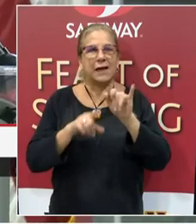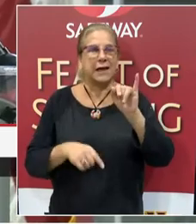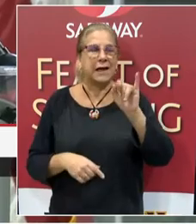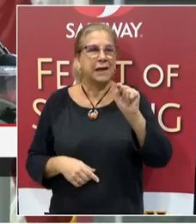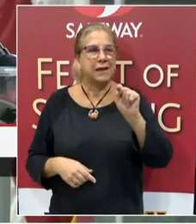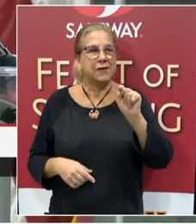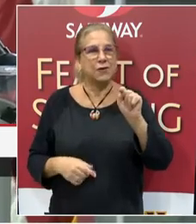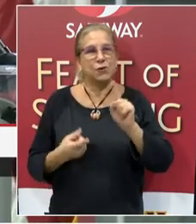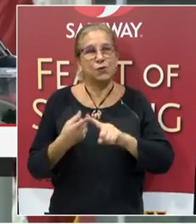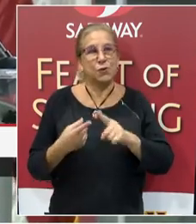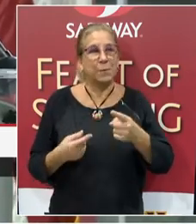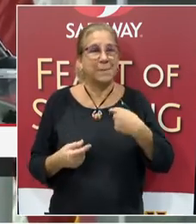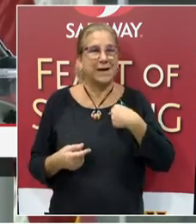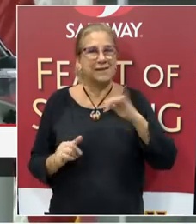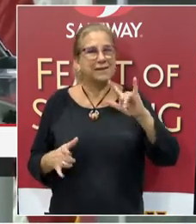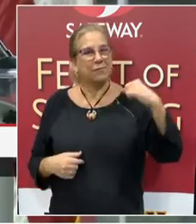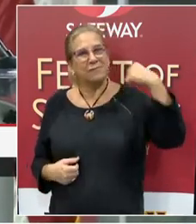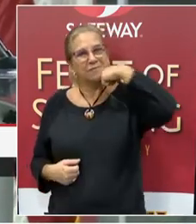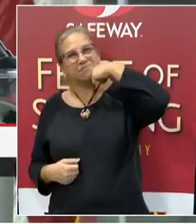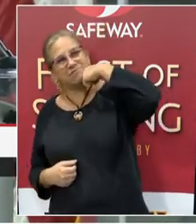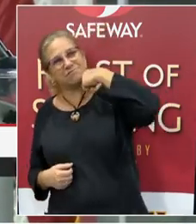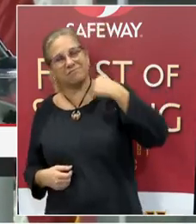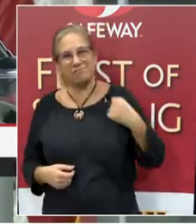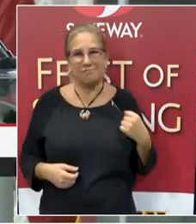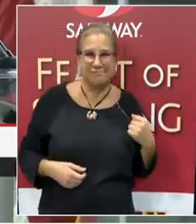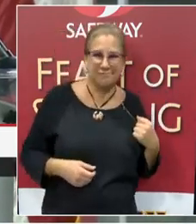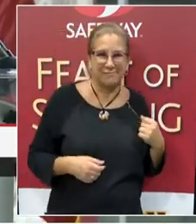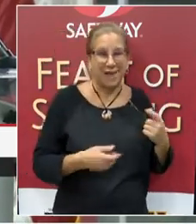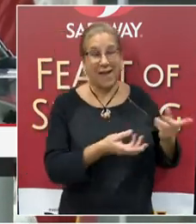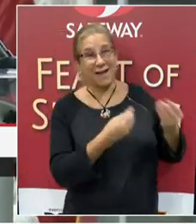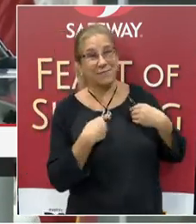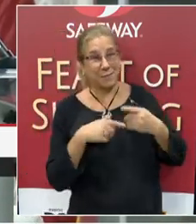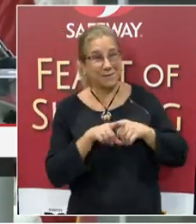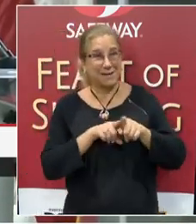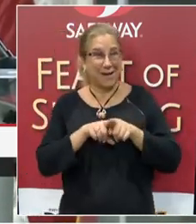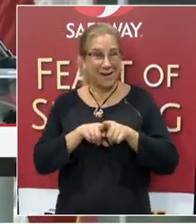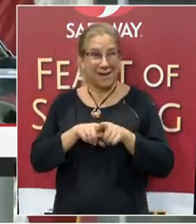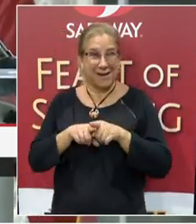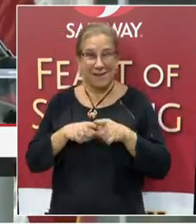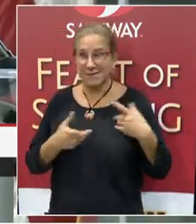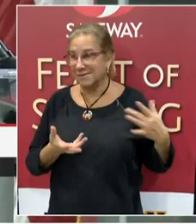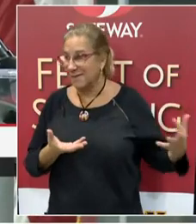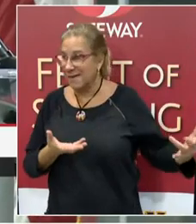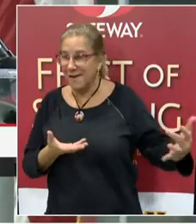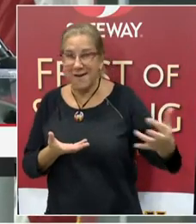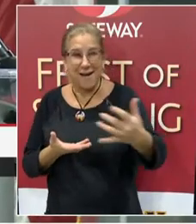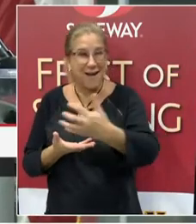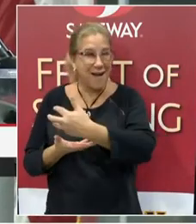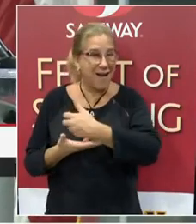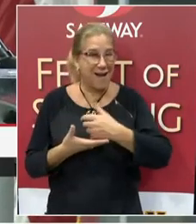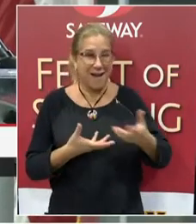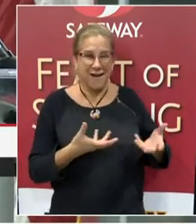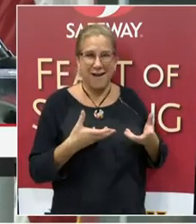3,700 pairs of socks. That's pretty good for a three-year-old. What do y'all think?